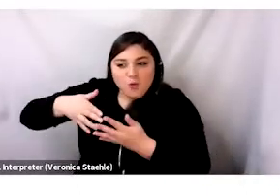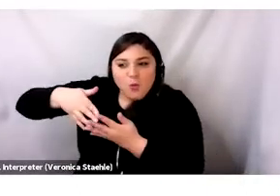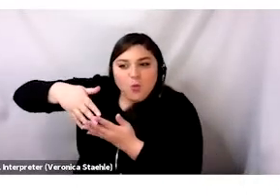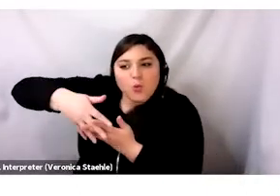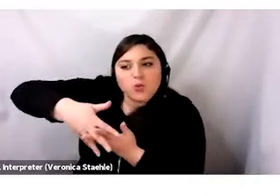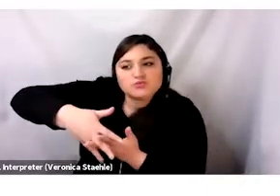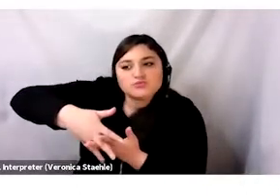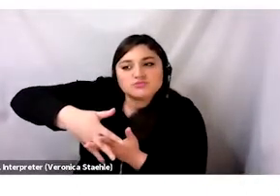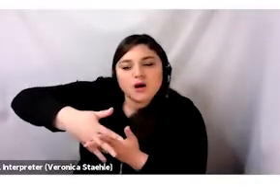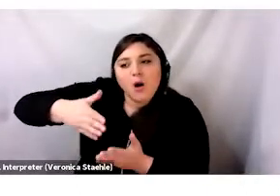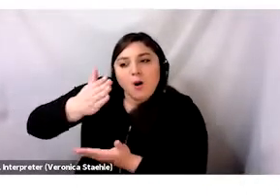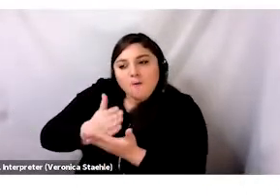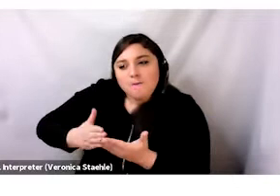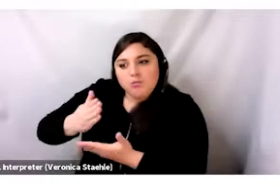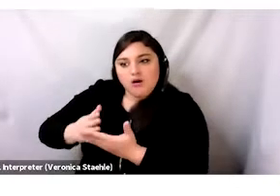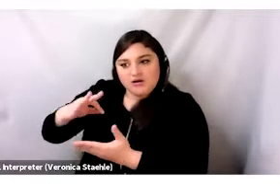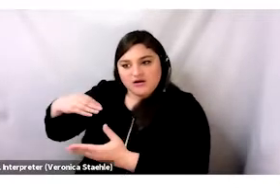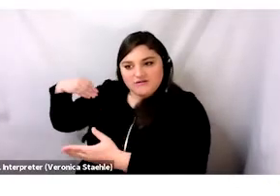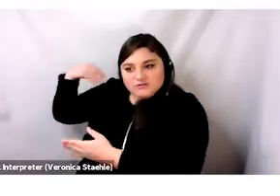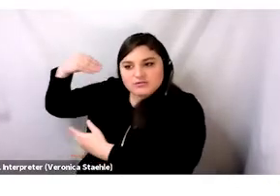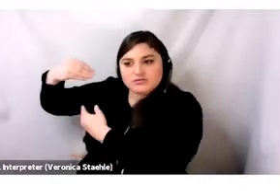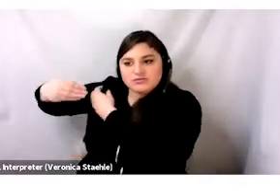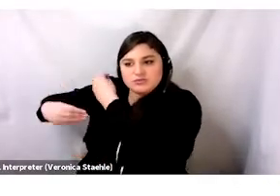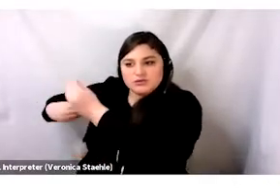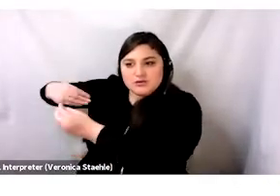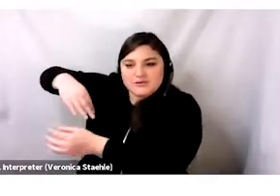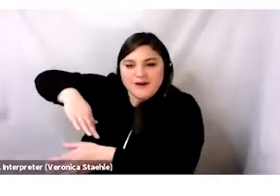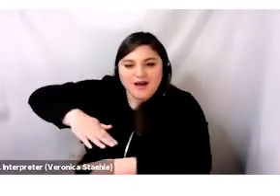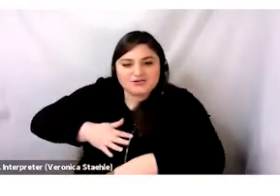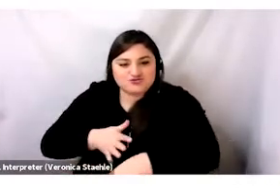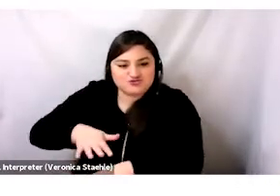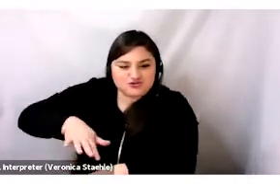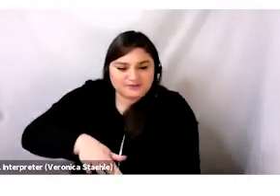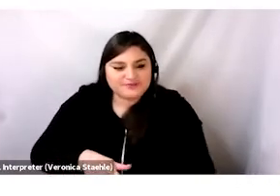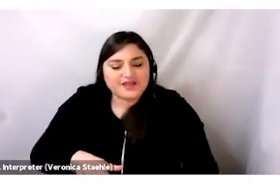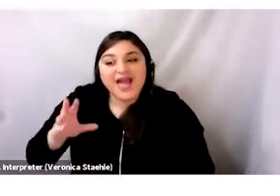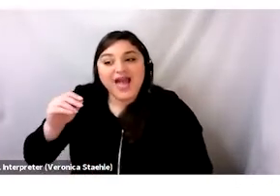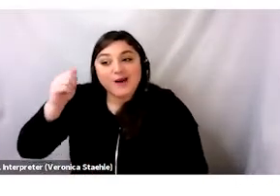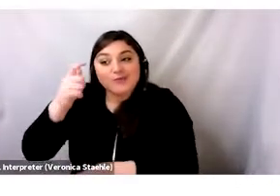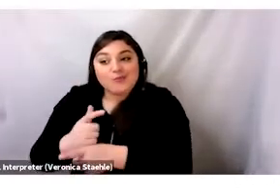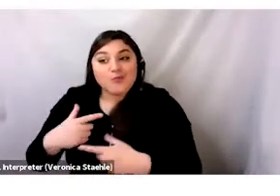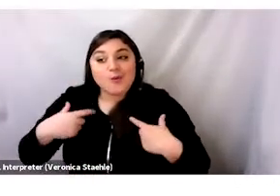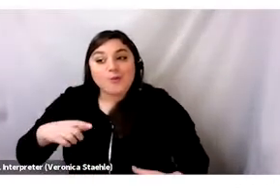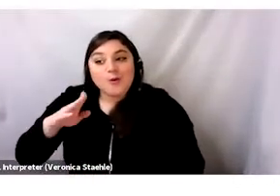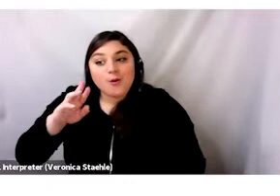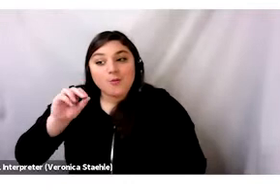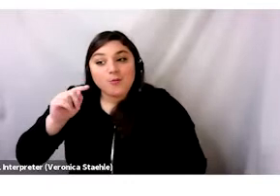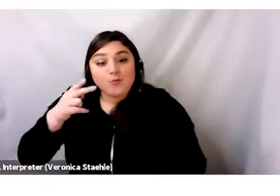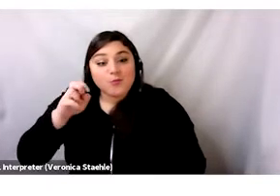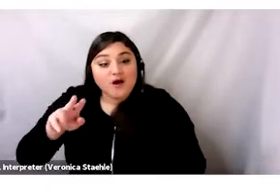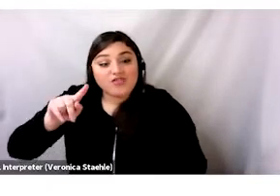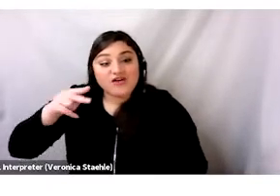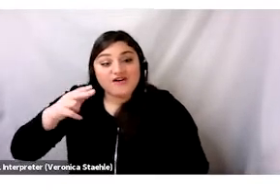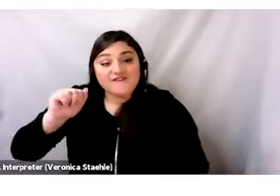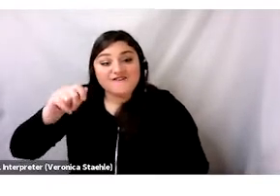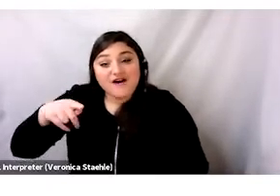stream. This is a wonderful quote that was shared by Brother Phap Dong, who is a Vietnamese monk